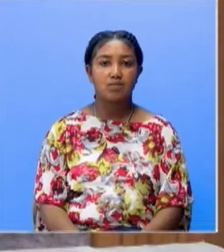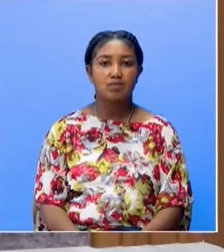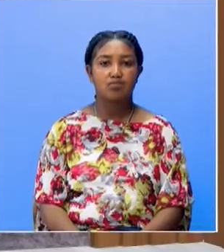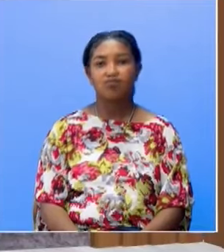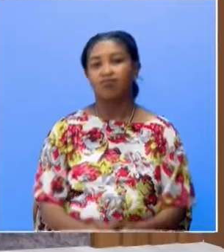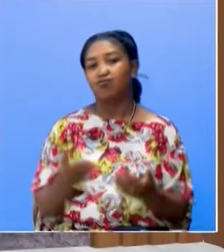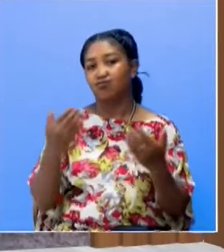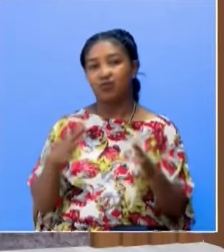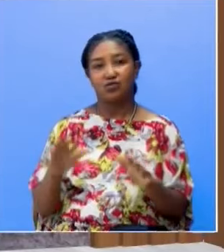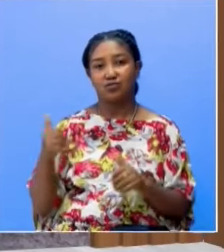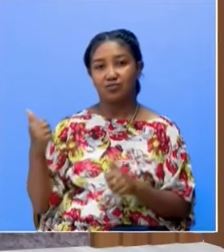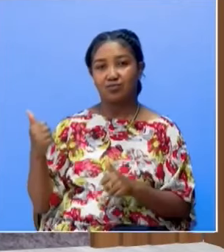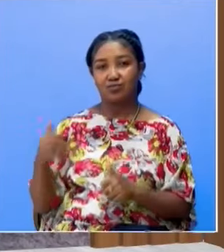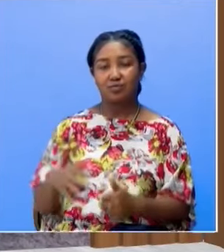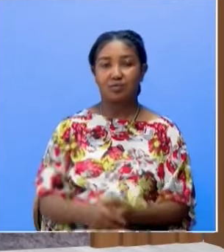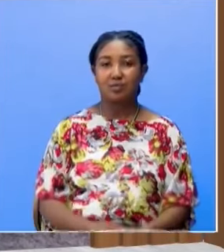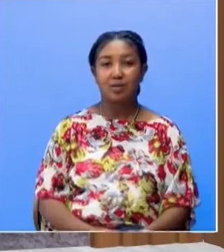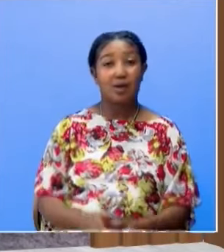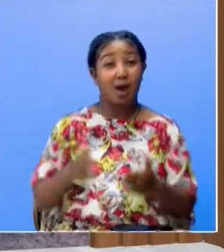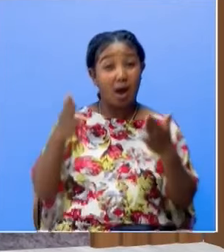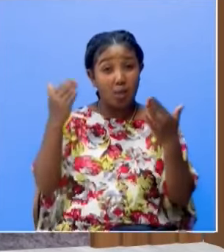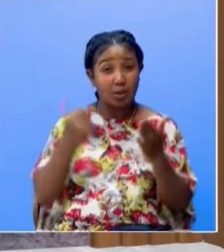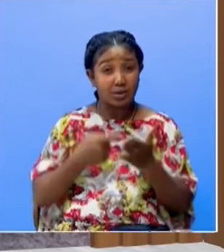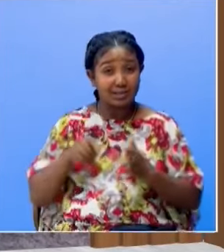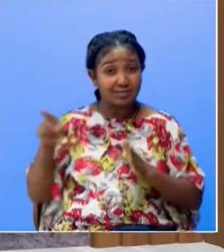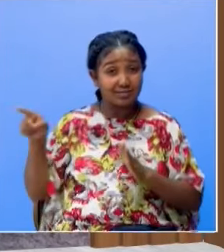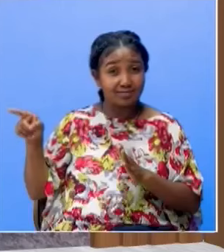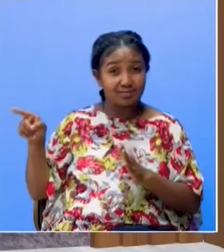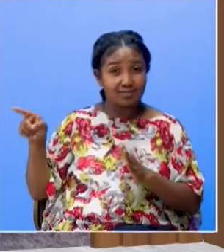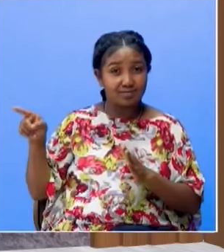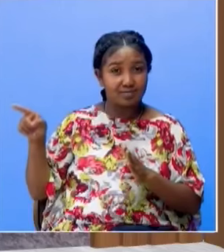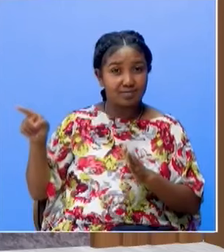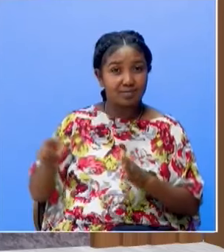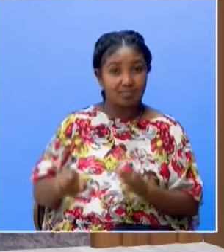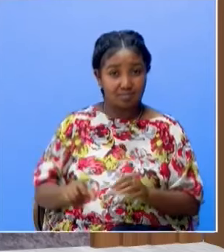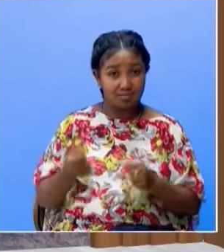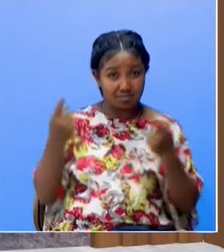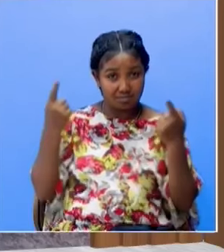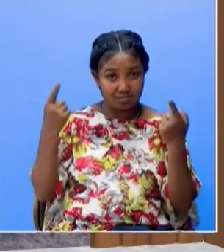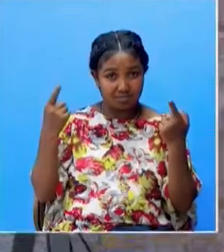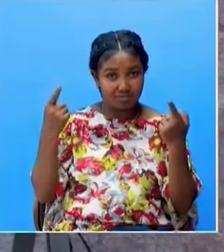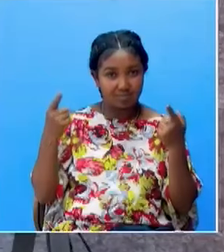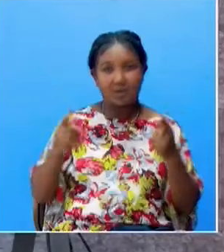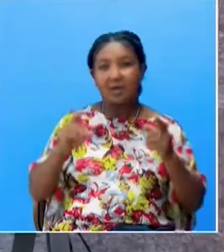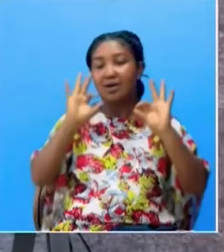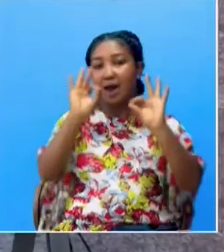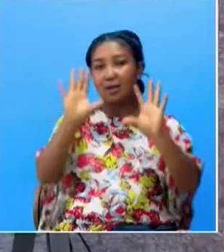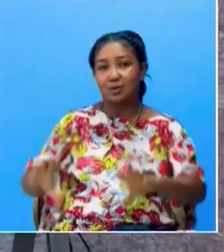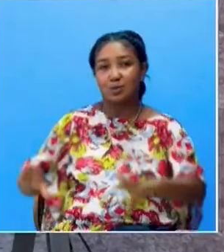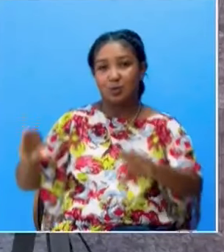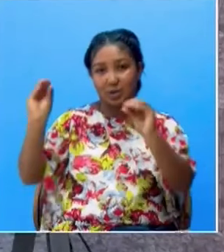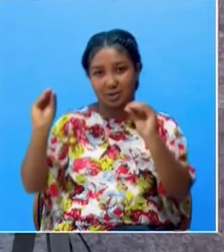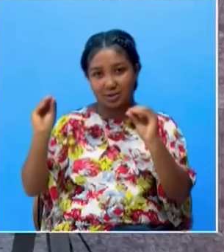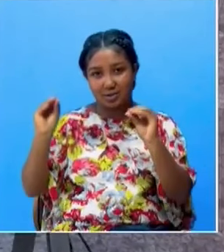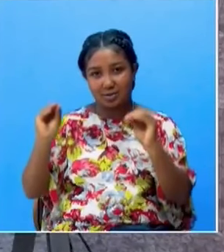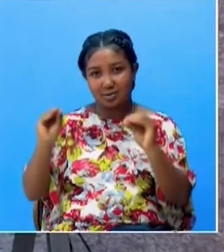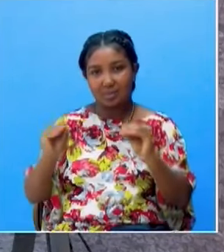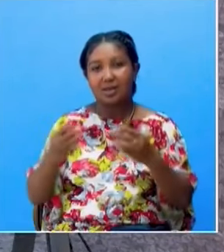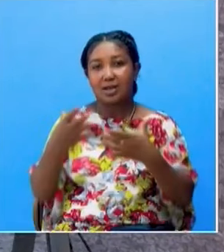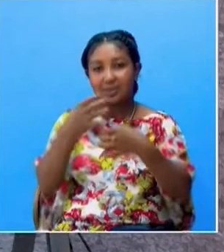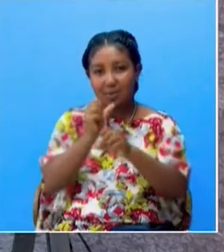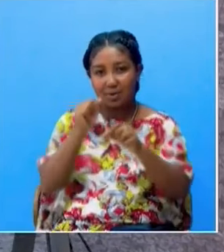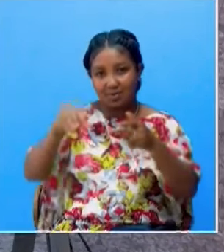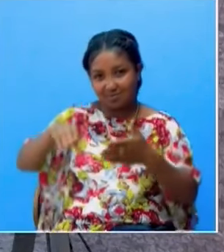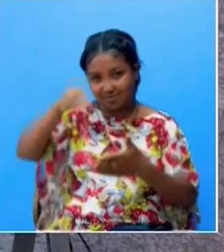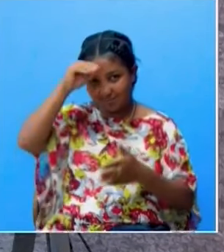That's all. I hope I'm clear. Isn't it? Nice students. Let's summarize what we